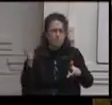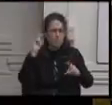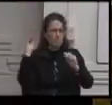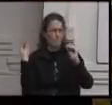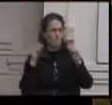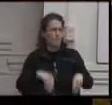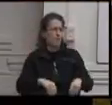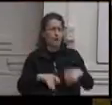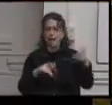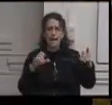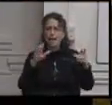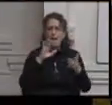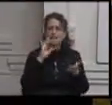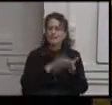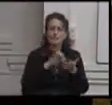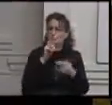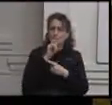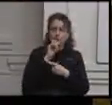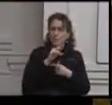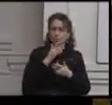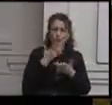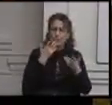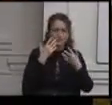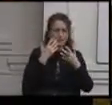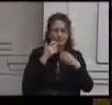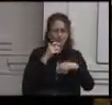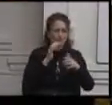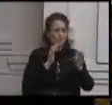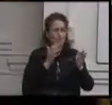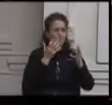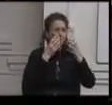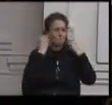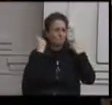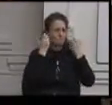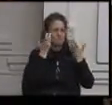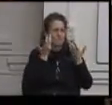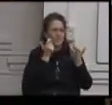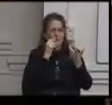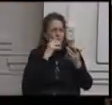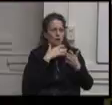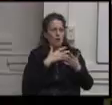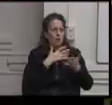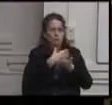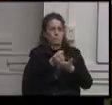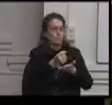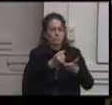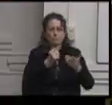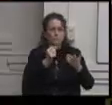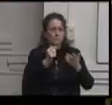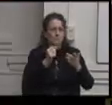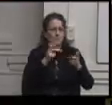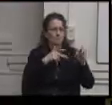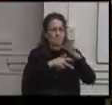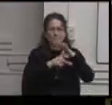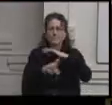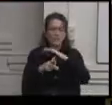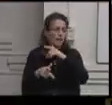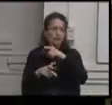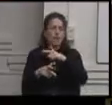And there's no room on Station 1. David Cofield asked where do the ducks go, in the winter. We would have to make the addition at